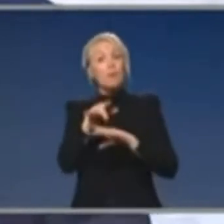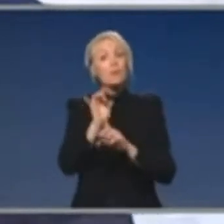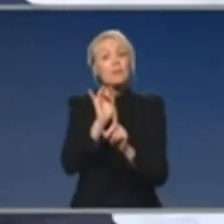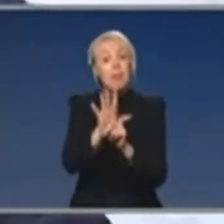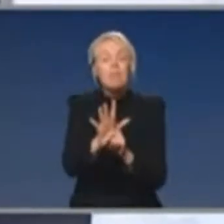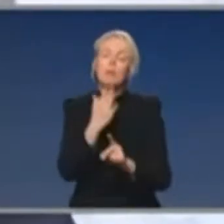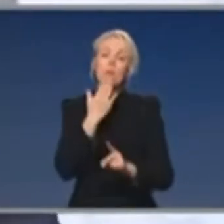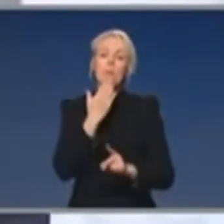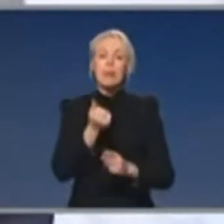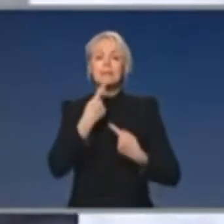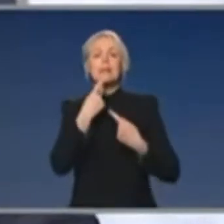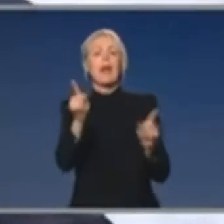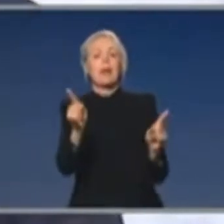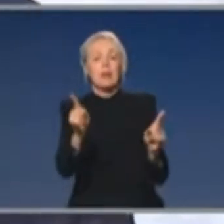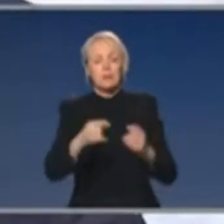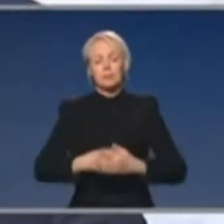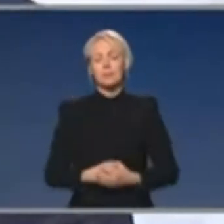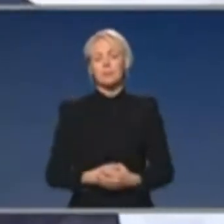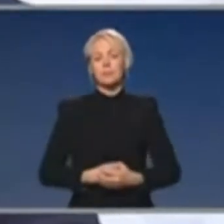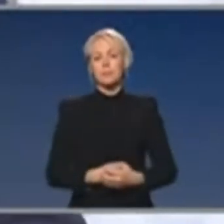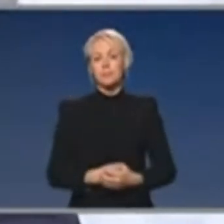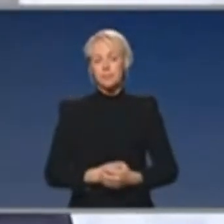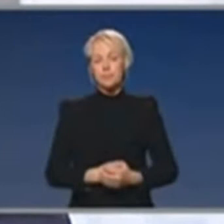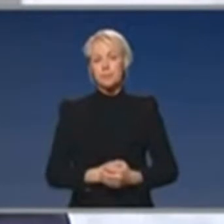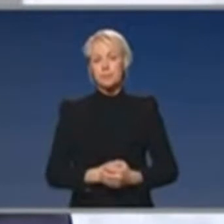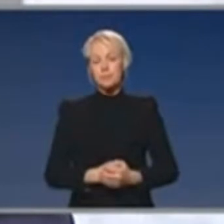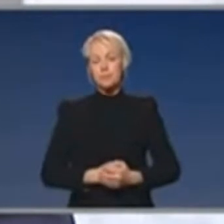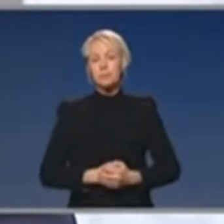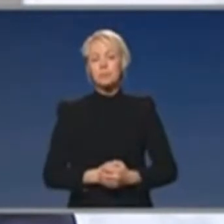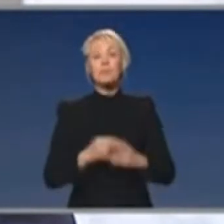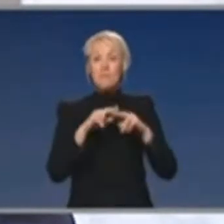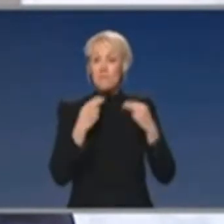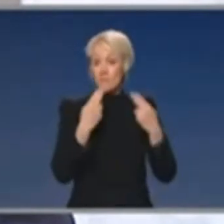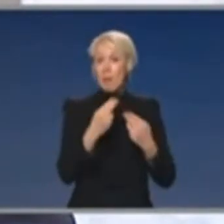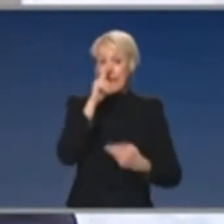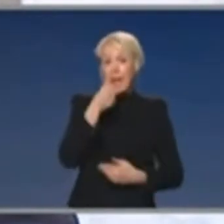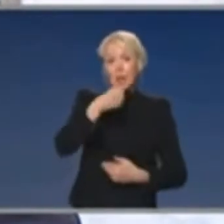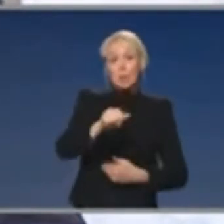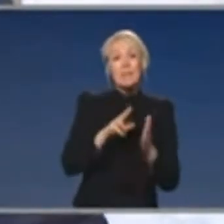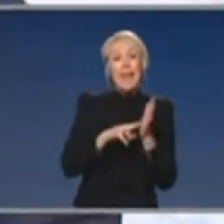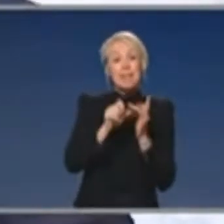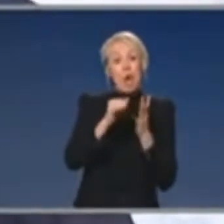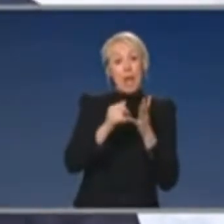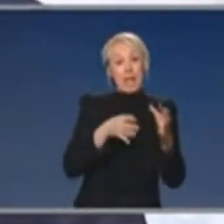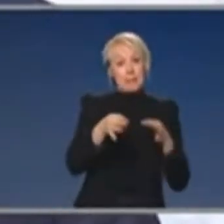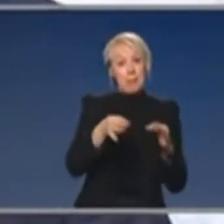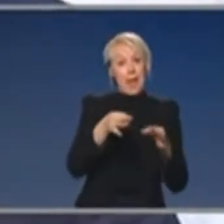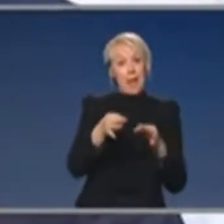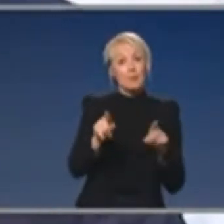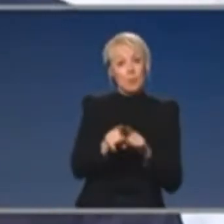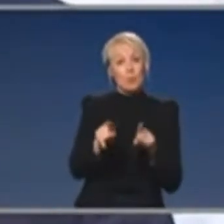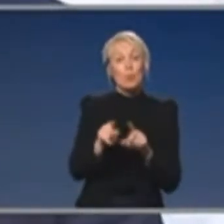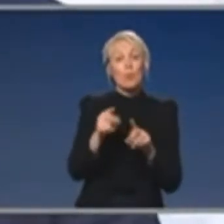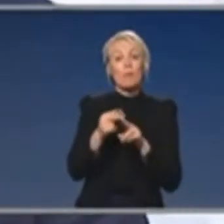you also. I also can confirm that families will be able to use their NDIS plans flexibly to support access workers in their